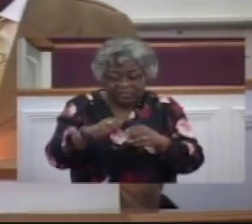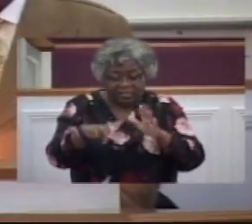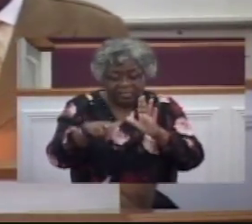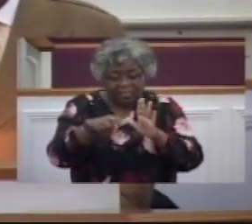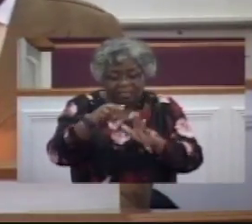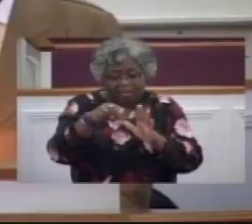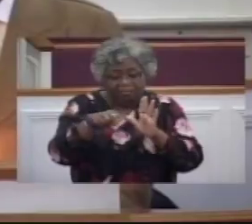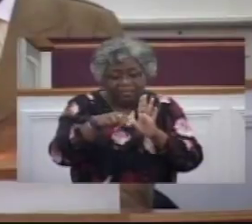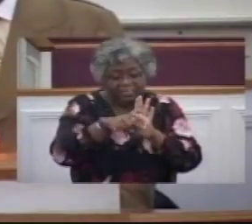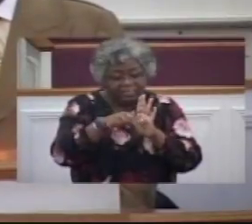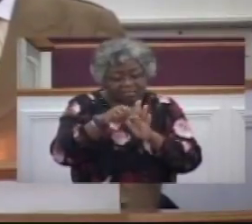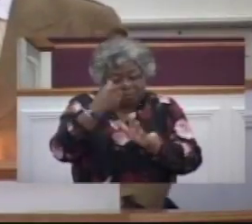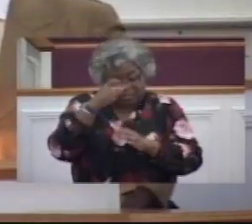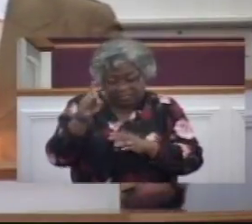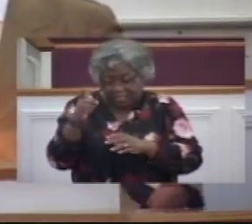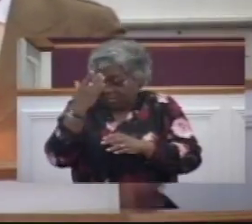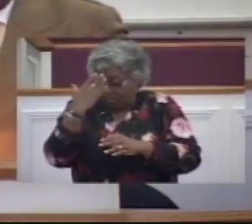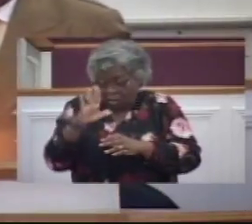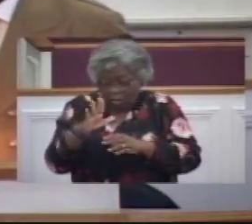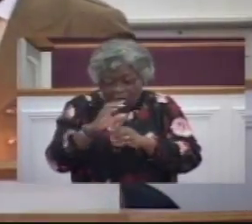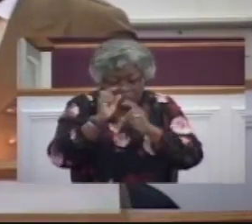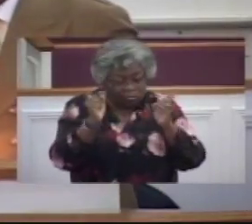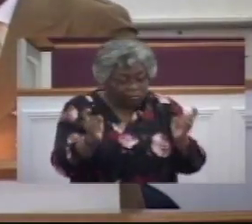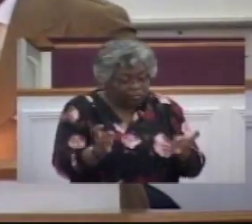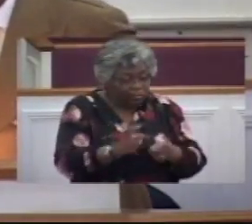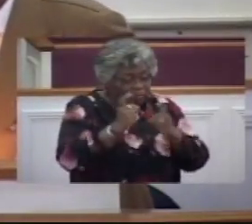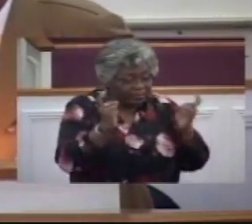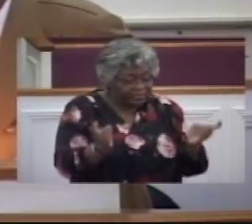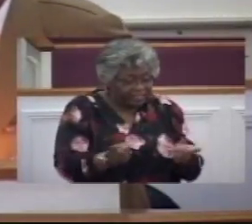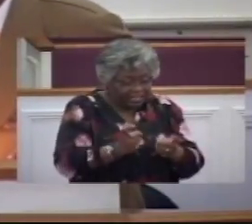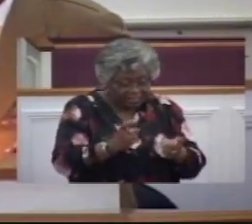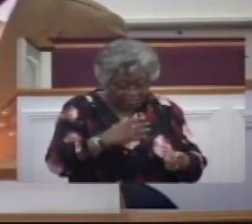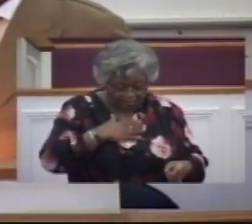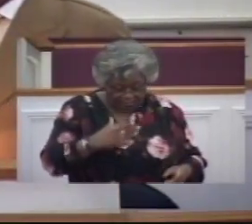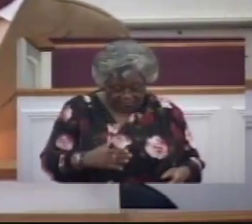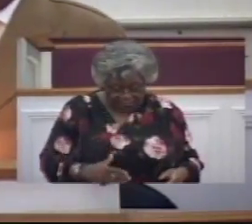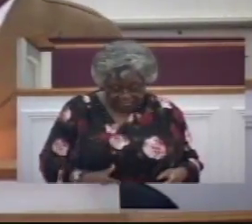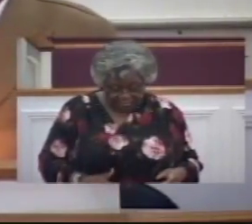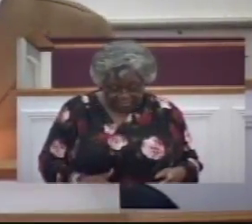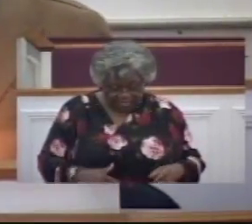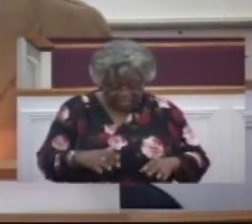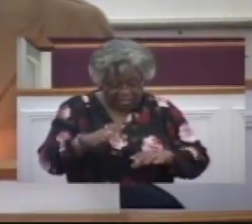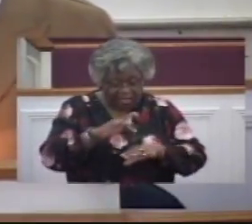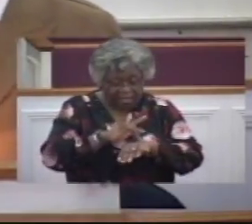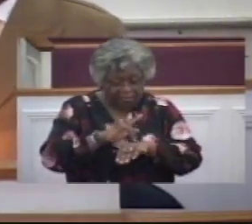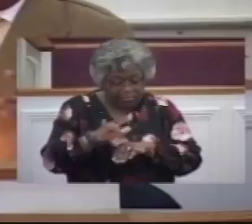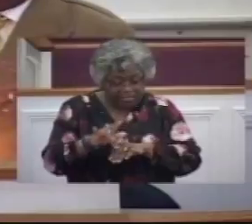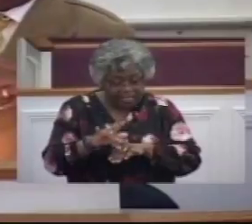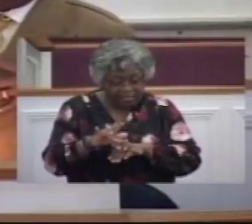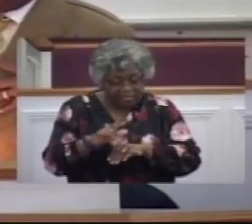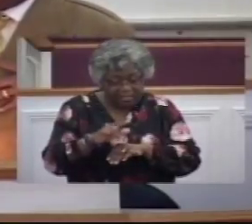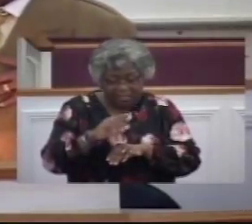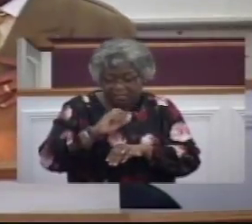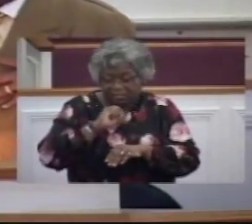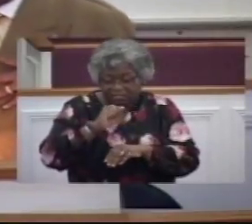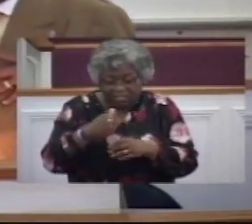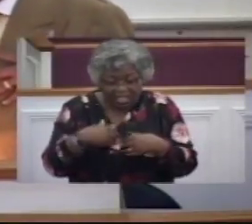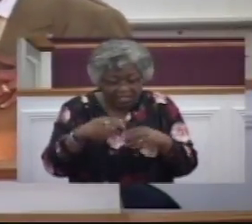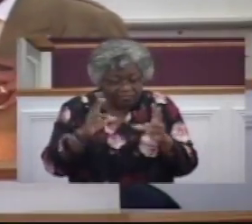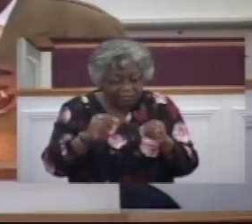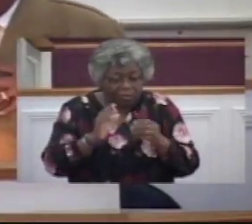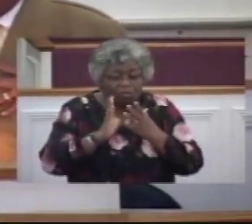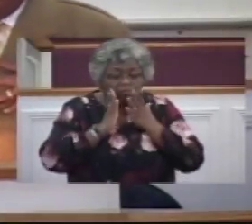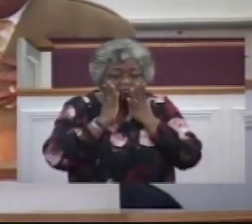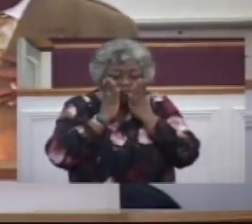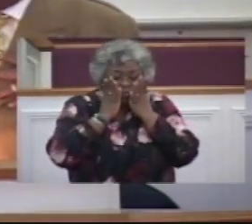Innocence because they knew no sin. They were physically naked and really had no shame